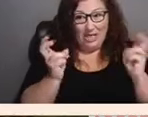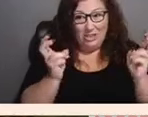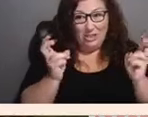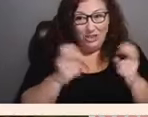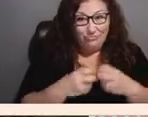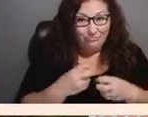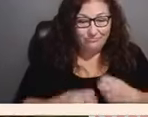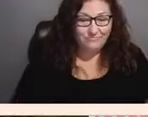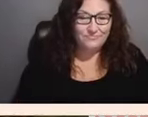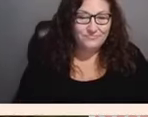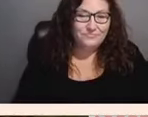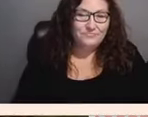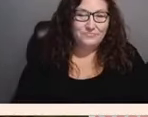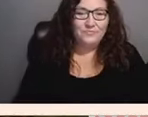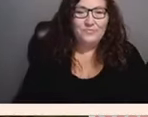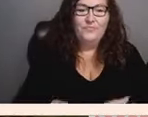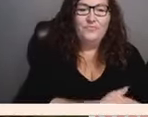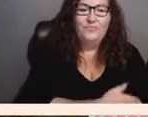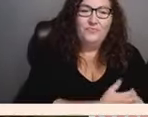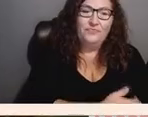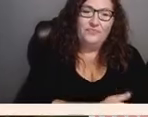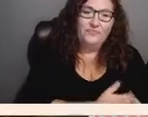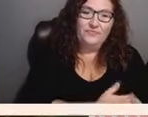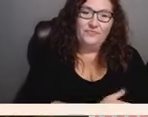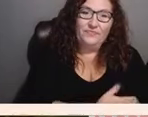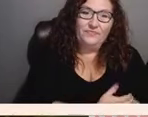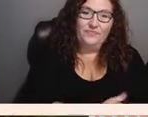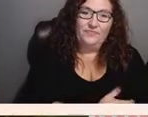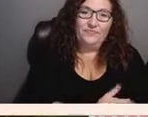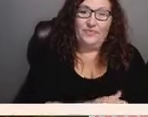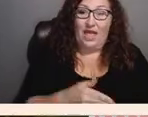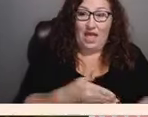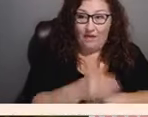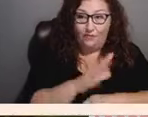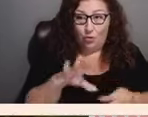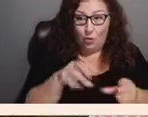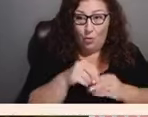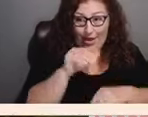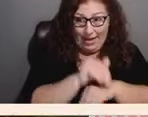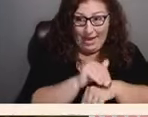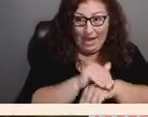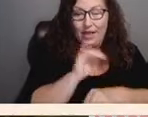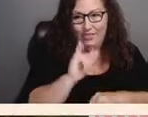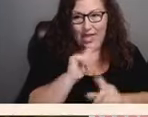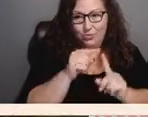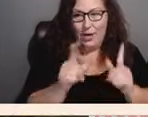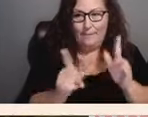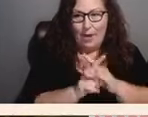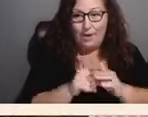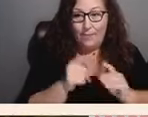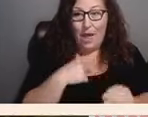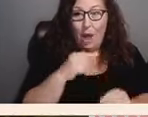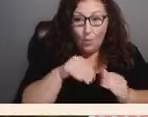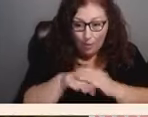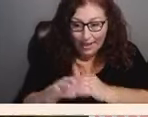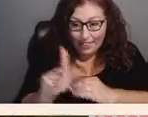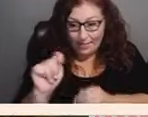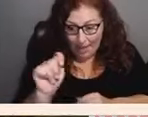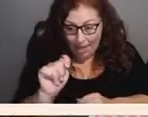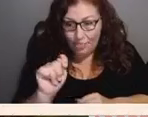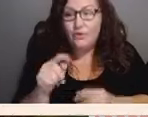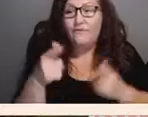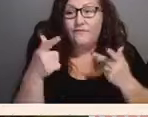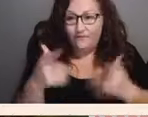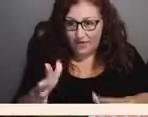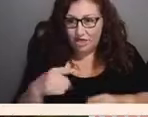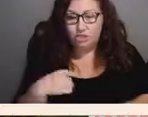And it came out after the wedding night when I went in the bathroom and I came back. And my wife went in the